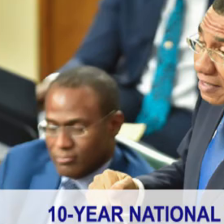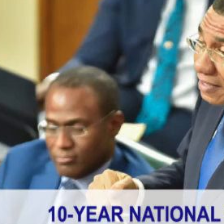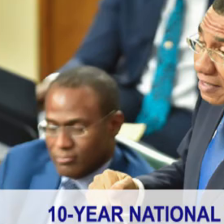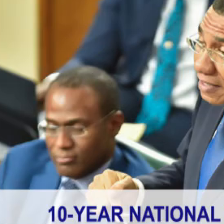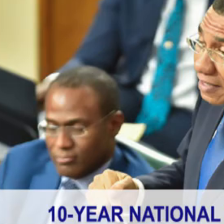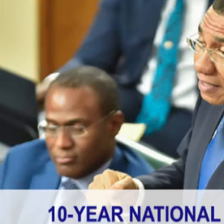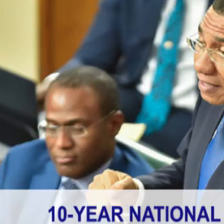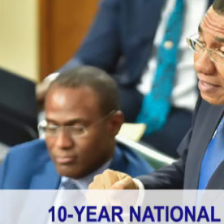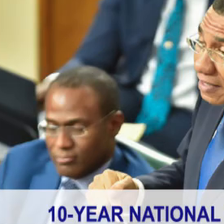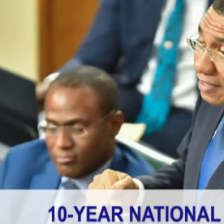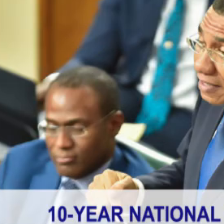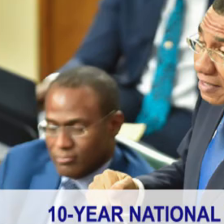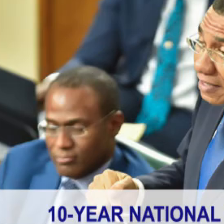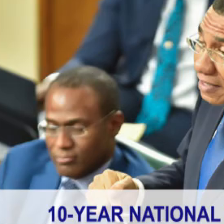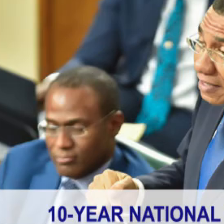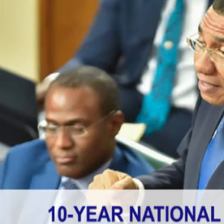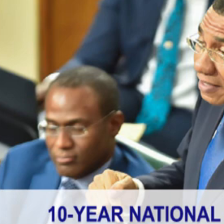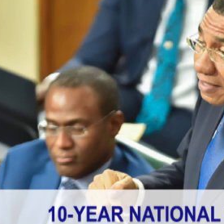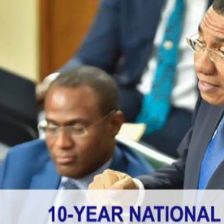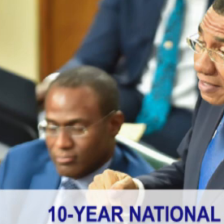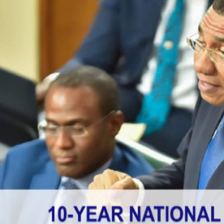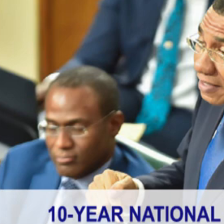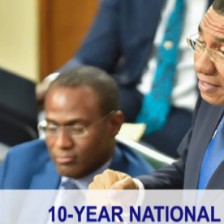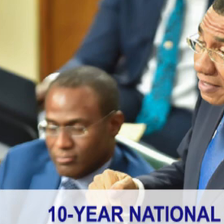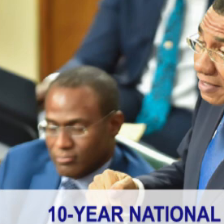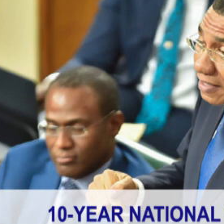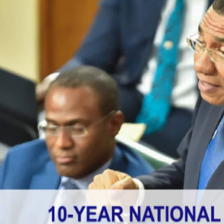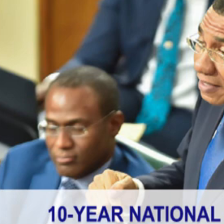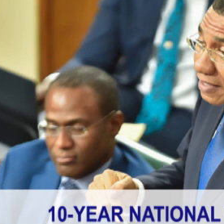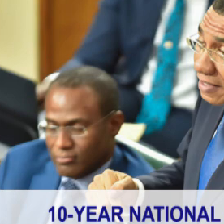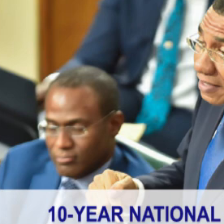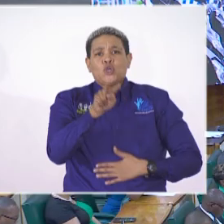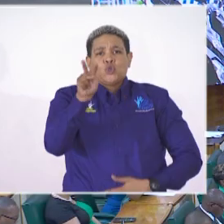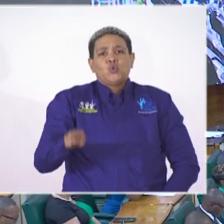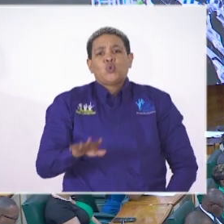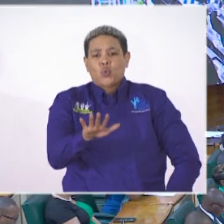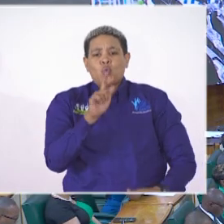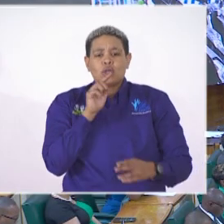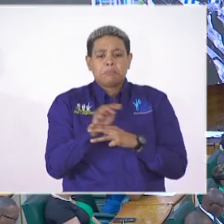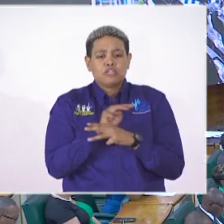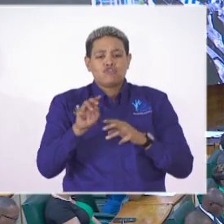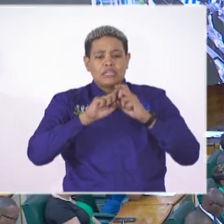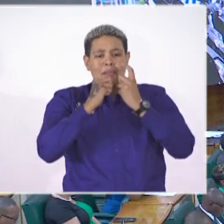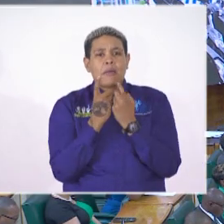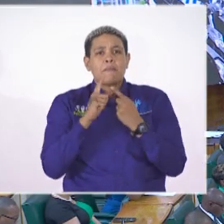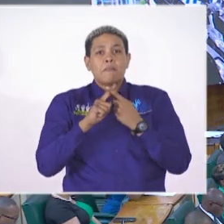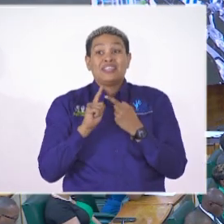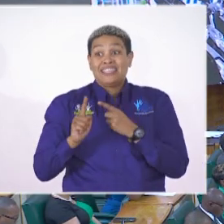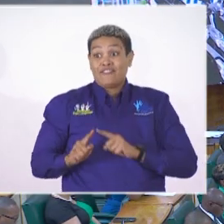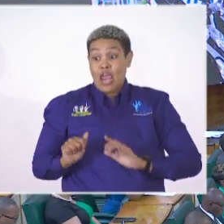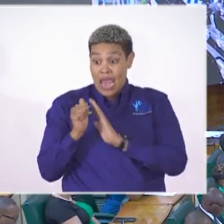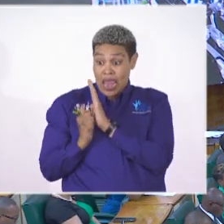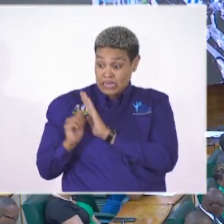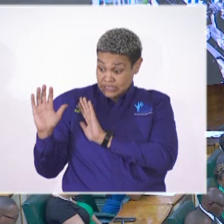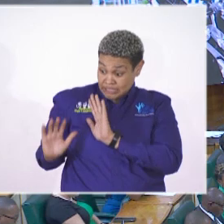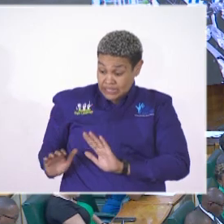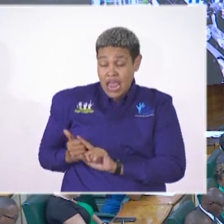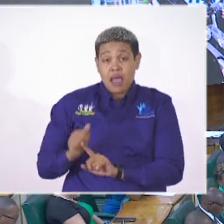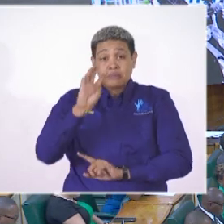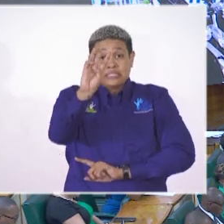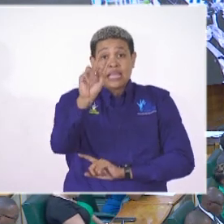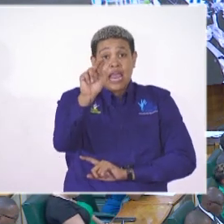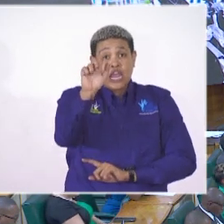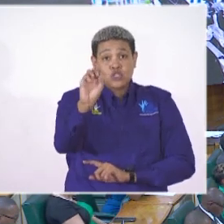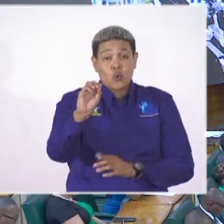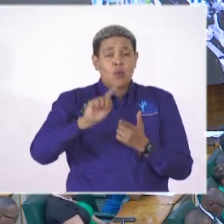explained by Prime Minister Andrew Holness during his recent presentation in the budget debate. He indicated that the objective was to create a social and